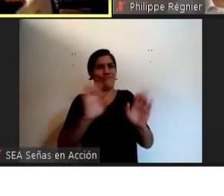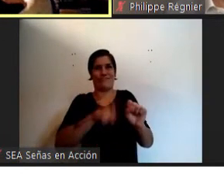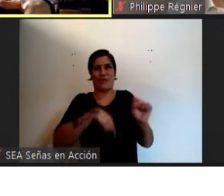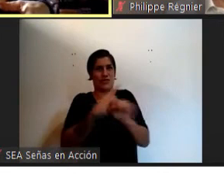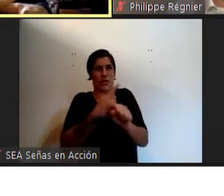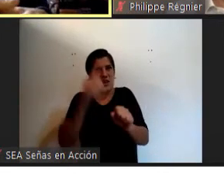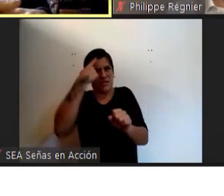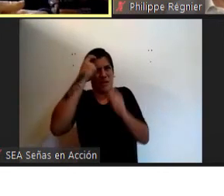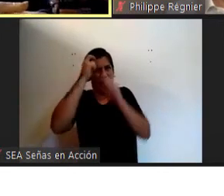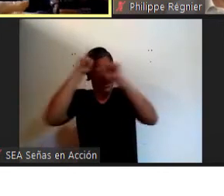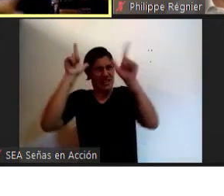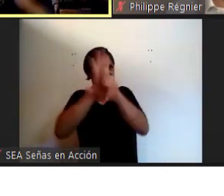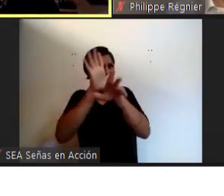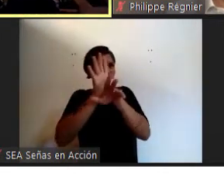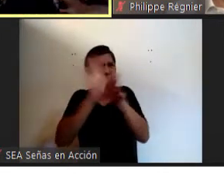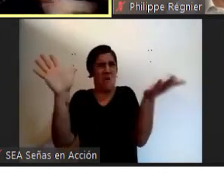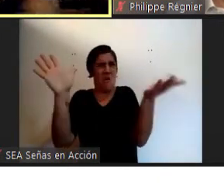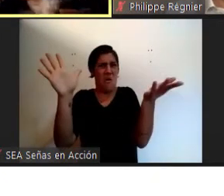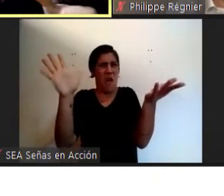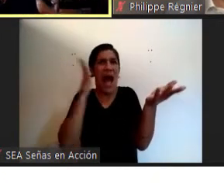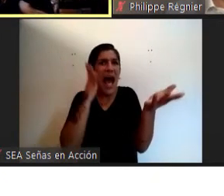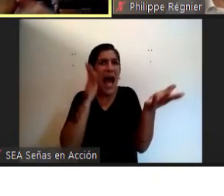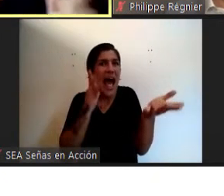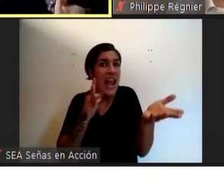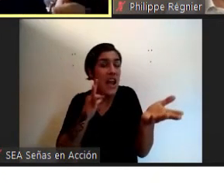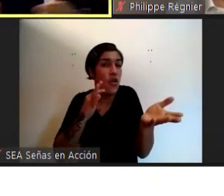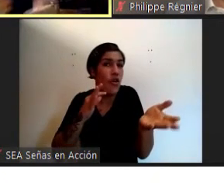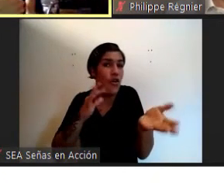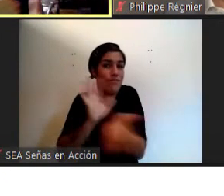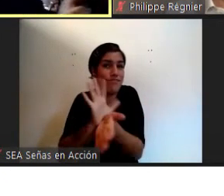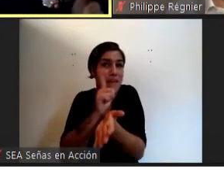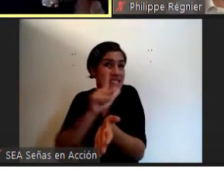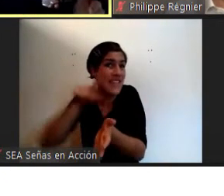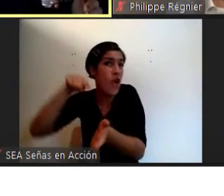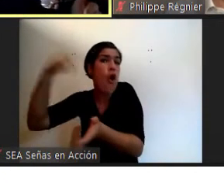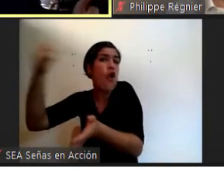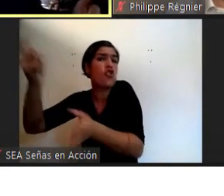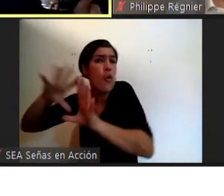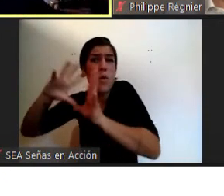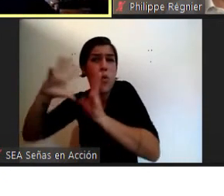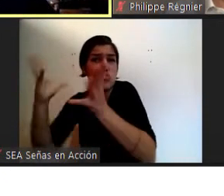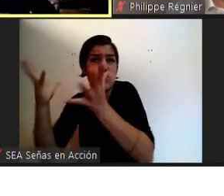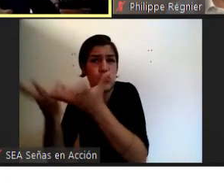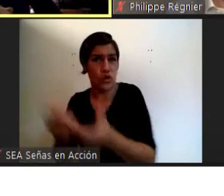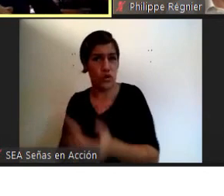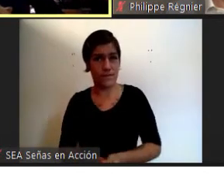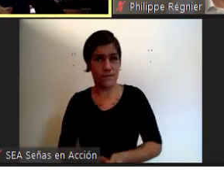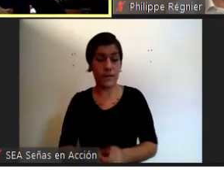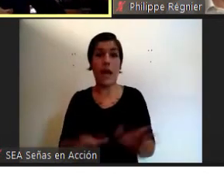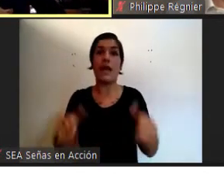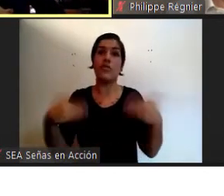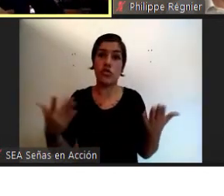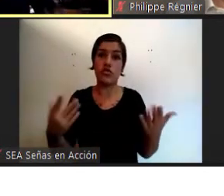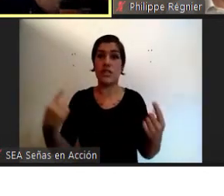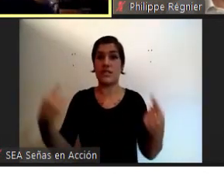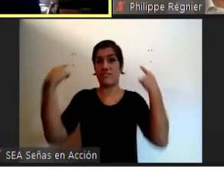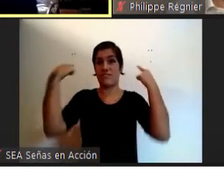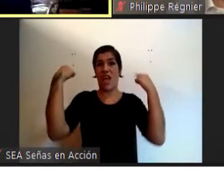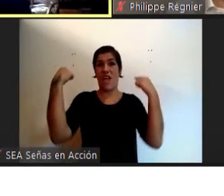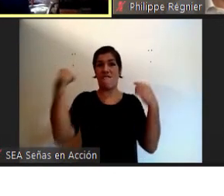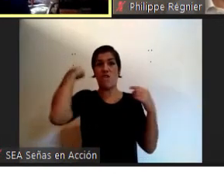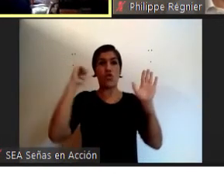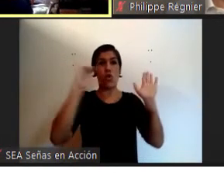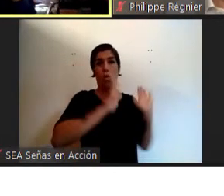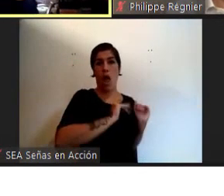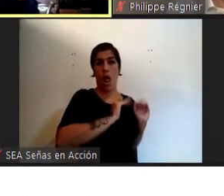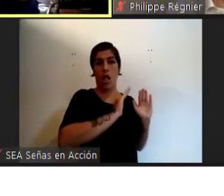reporting people on the street, it makes us think about the outer space. Of course, everything gets kind of uniformed.